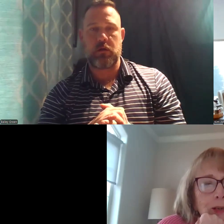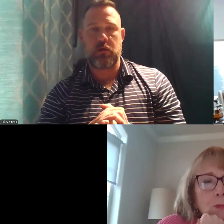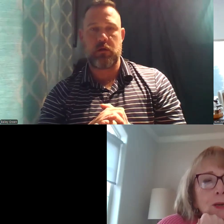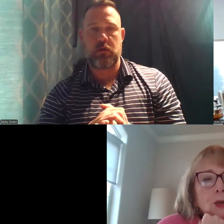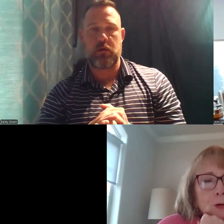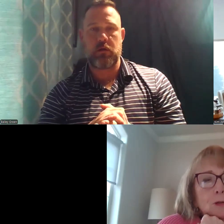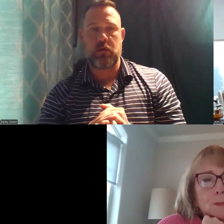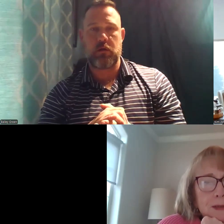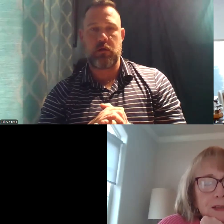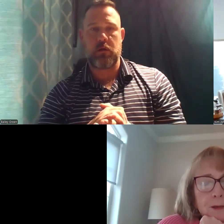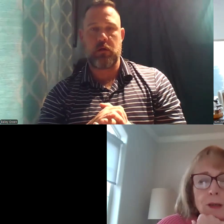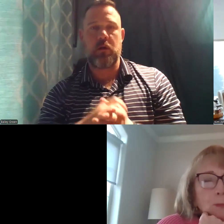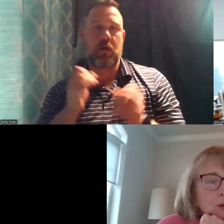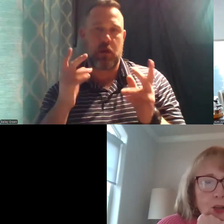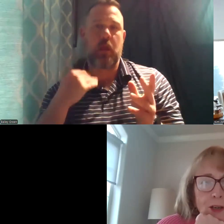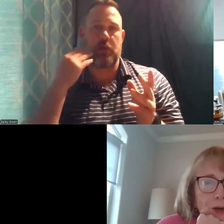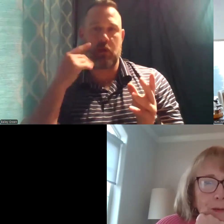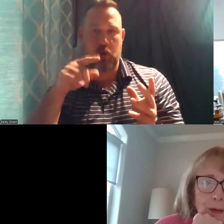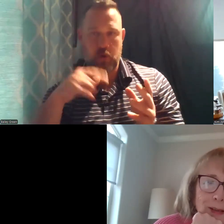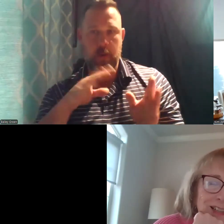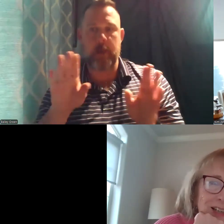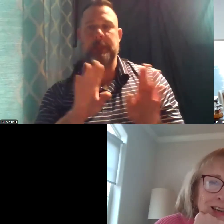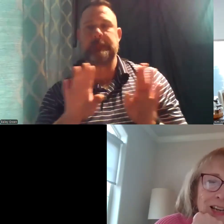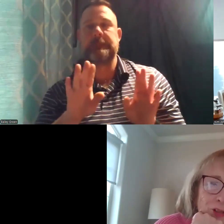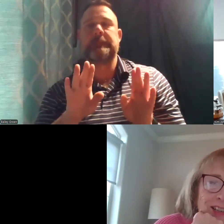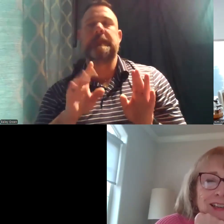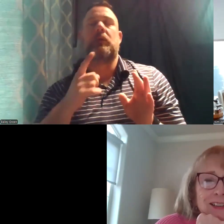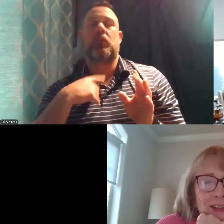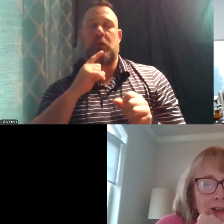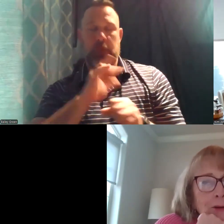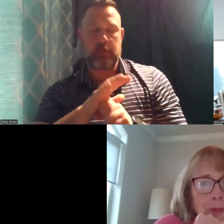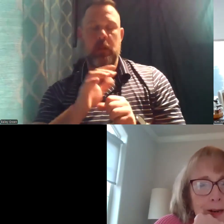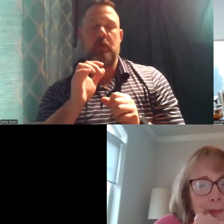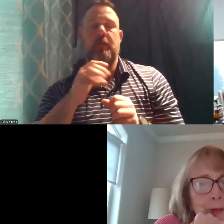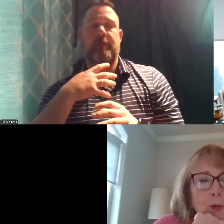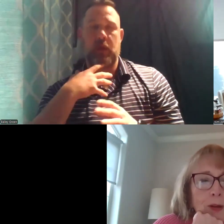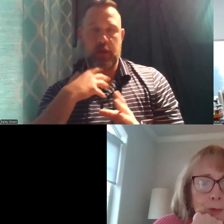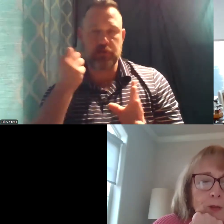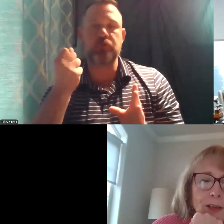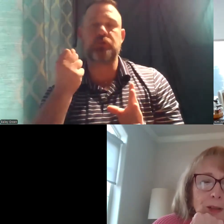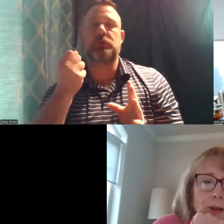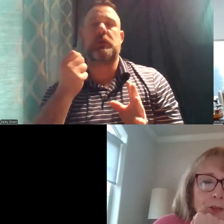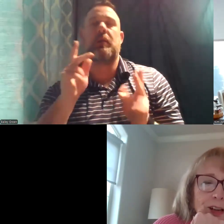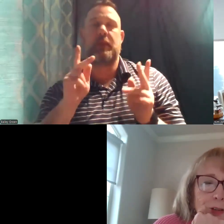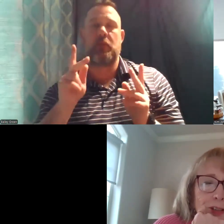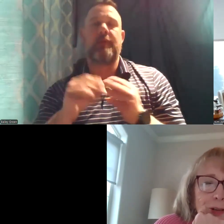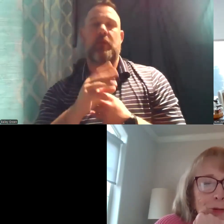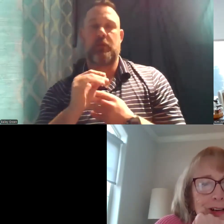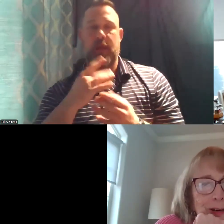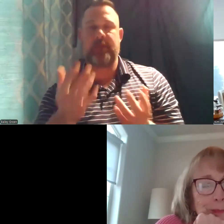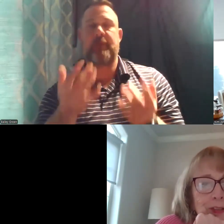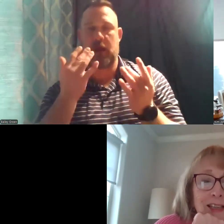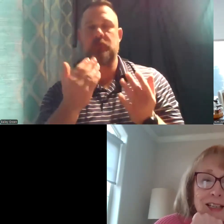Okay, we know you are busy. We appreciate your commitment to aging and people that were affected by the fires.